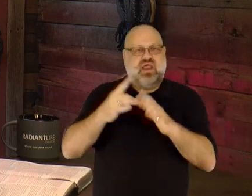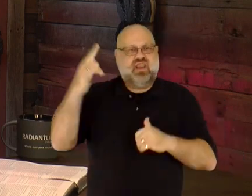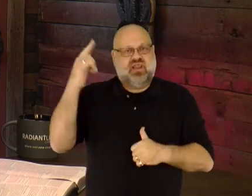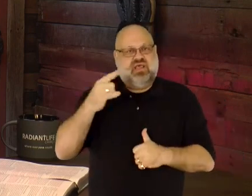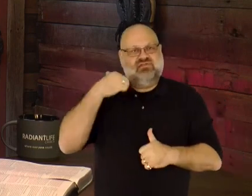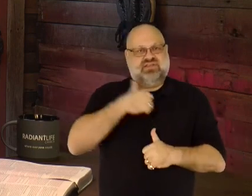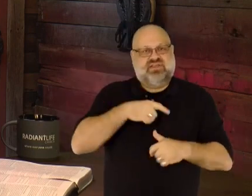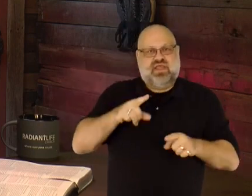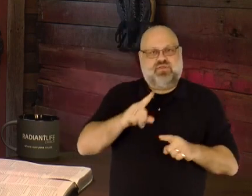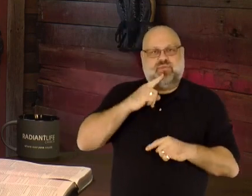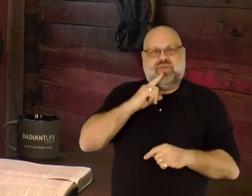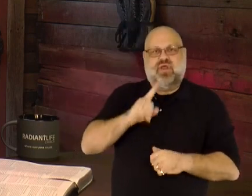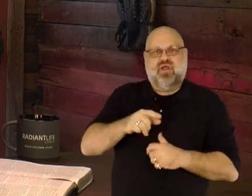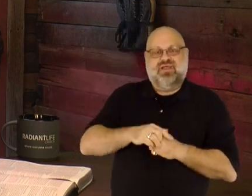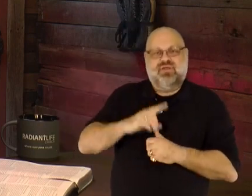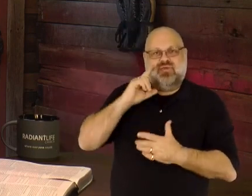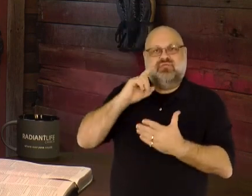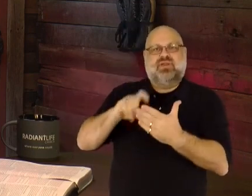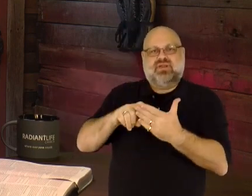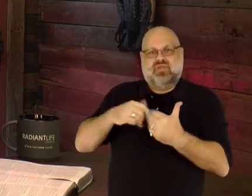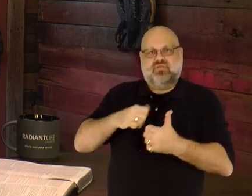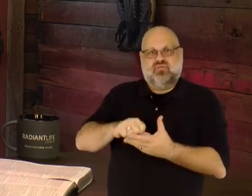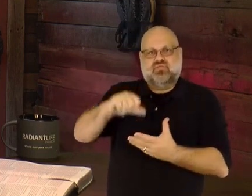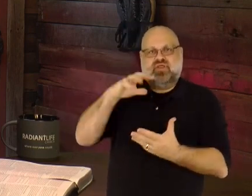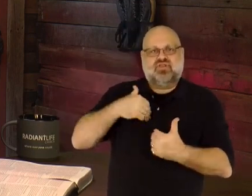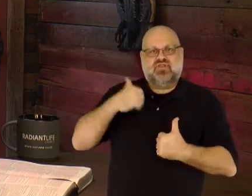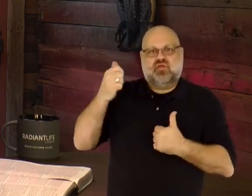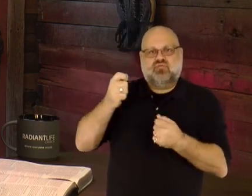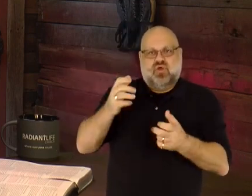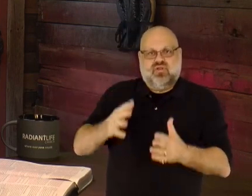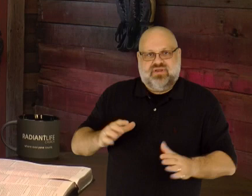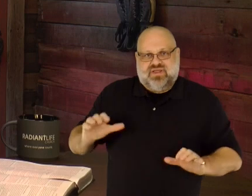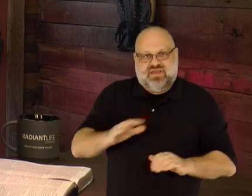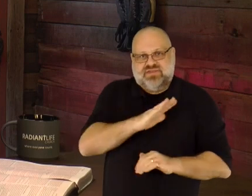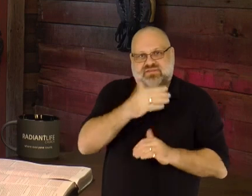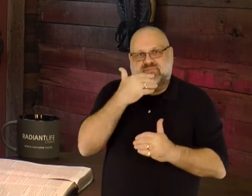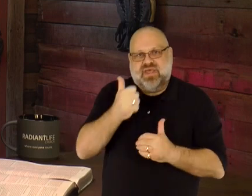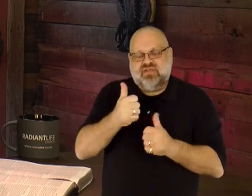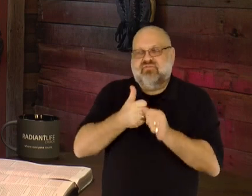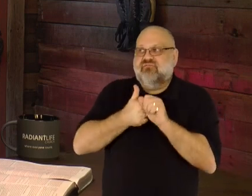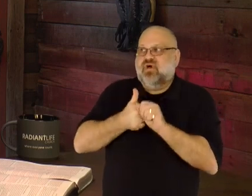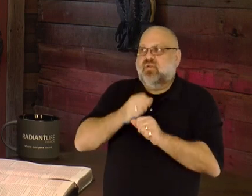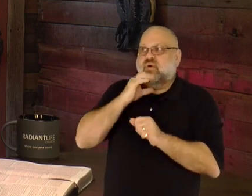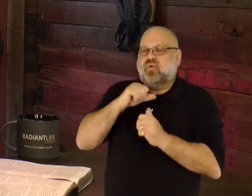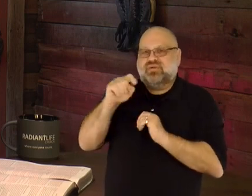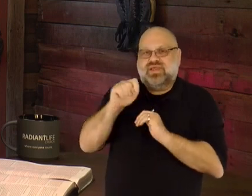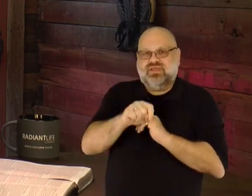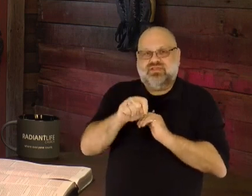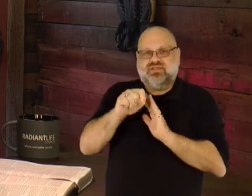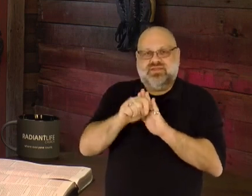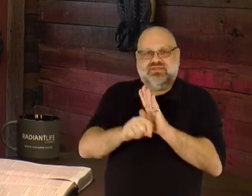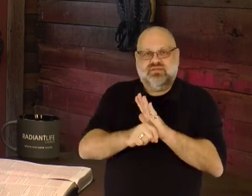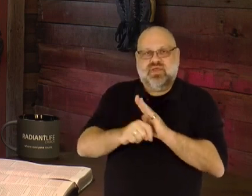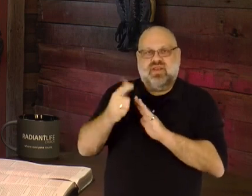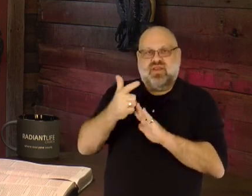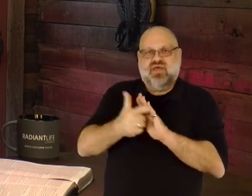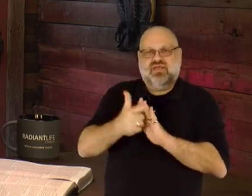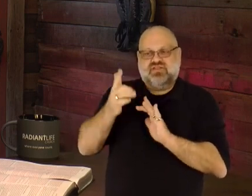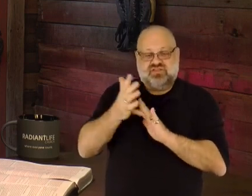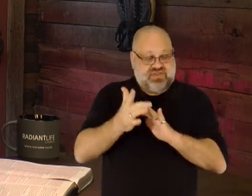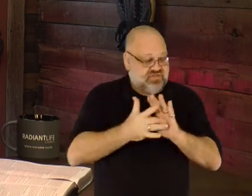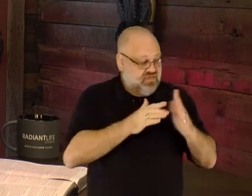recognizing that the rich young ruler had done his best to follow Old Testament law. Jesus addressed the condition of his